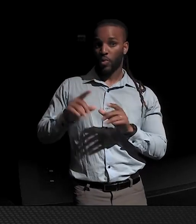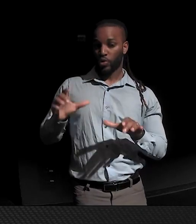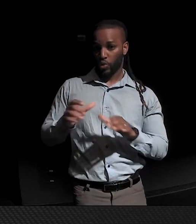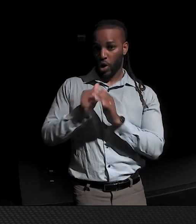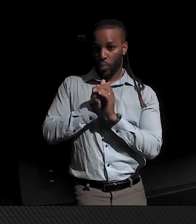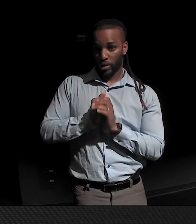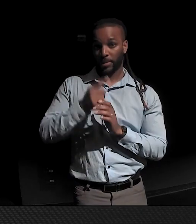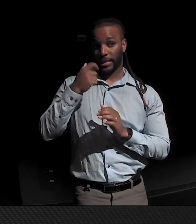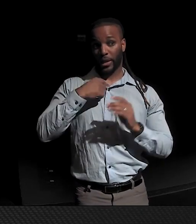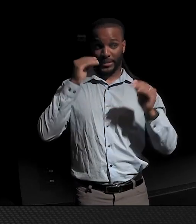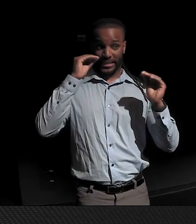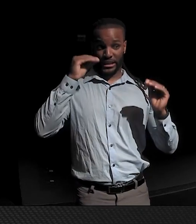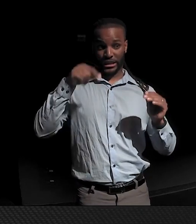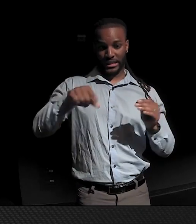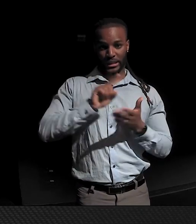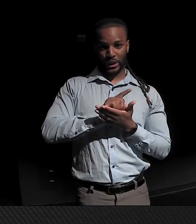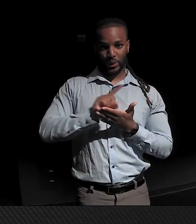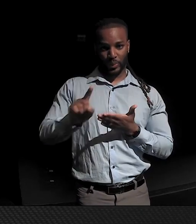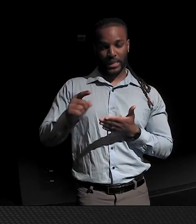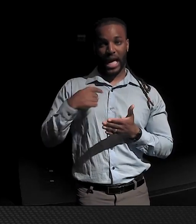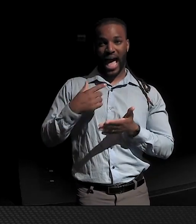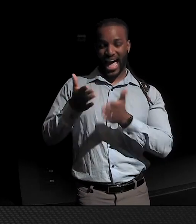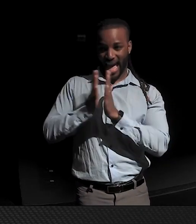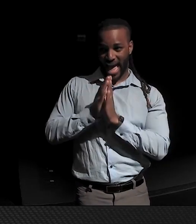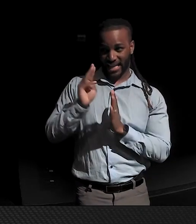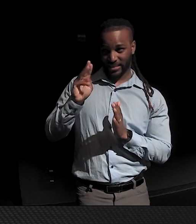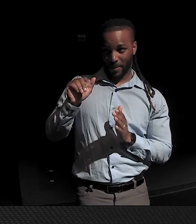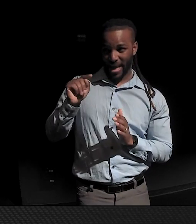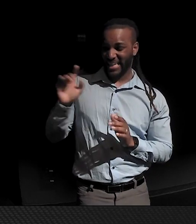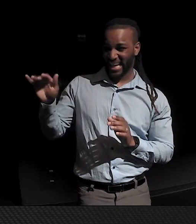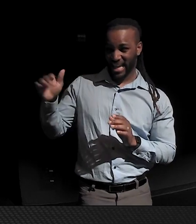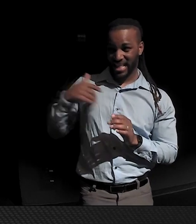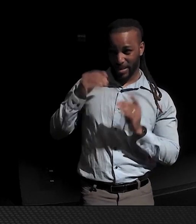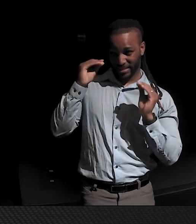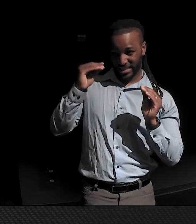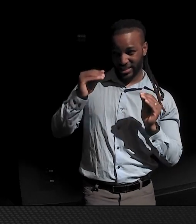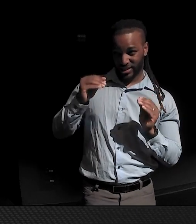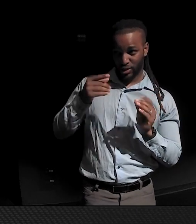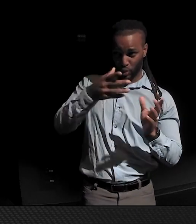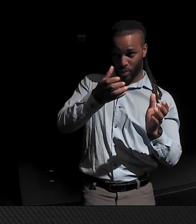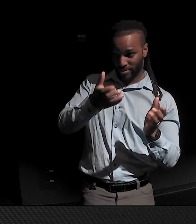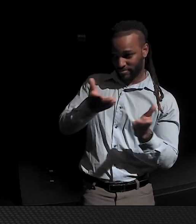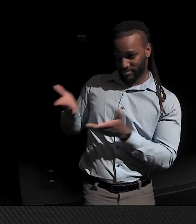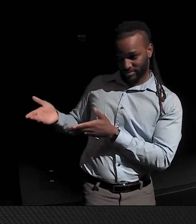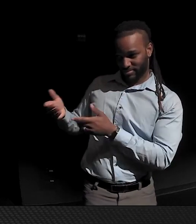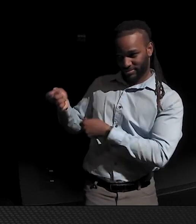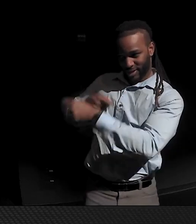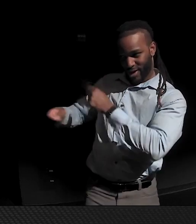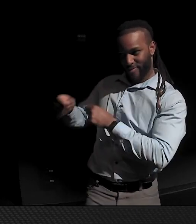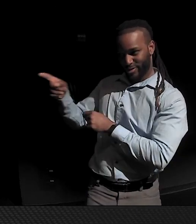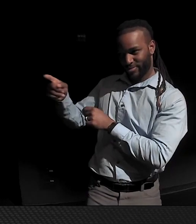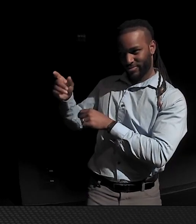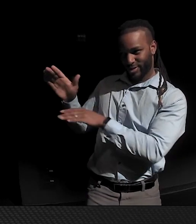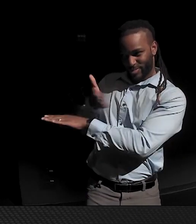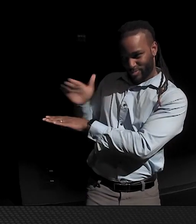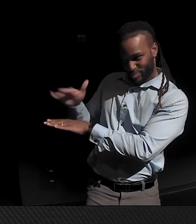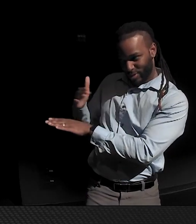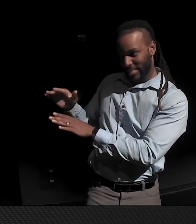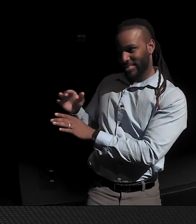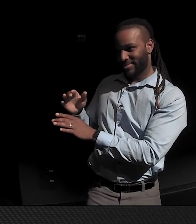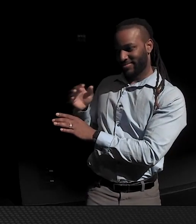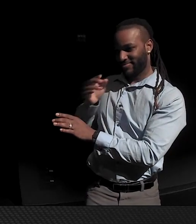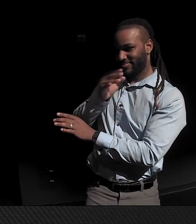so because I was teaching this week, I asked Matt, I was like, hey, since I'm teaching, would you want to lead worship? Like, we could do the direct